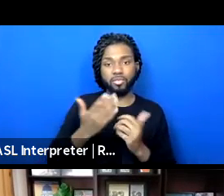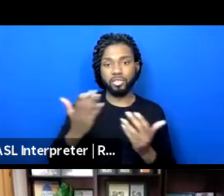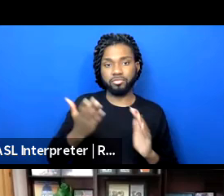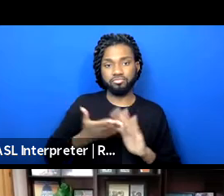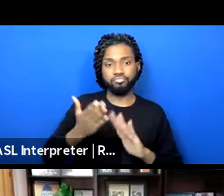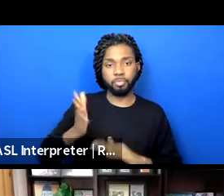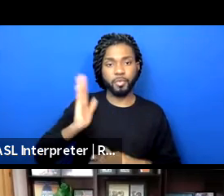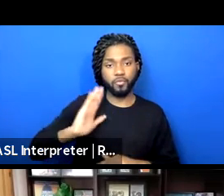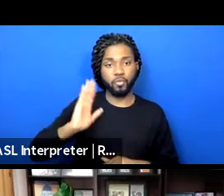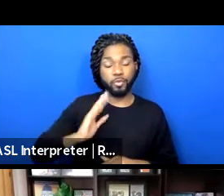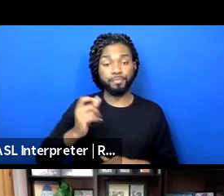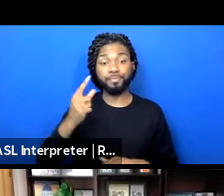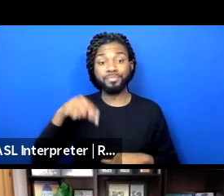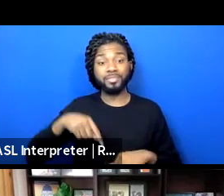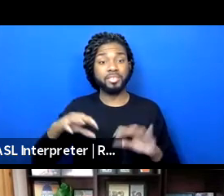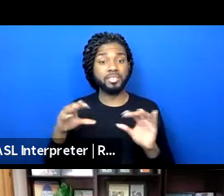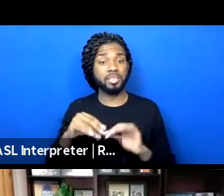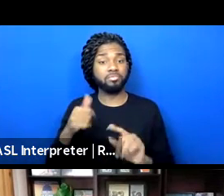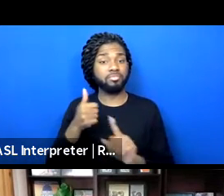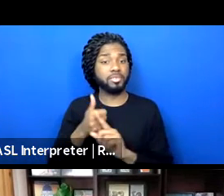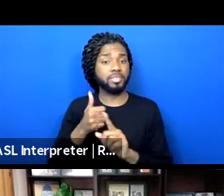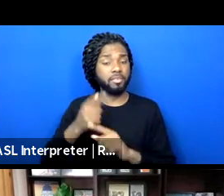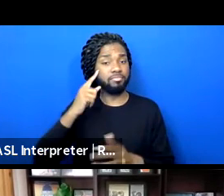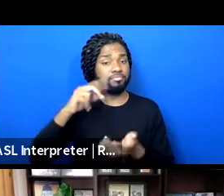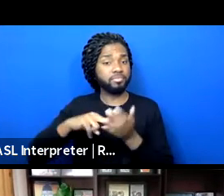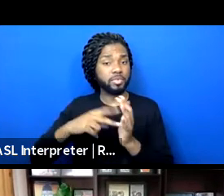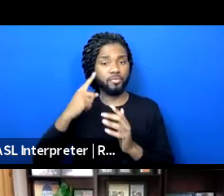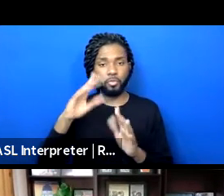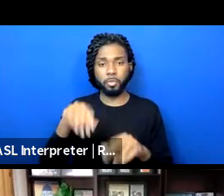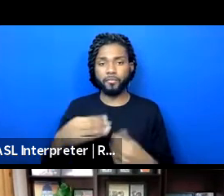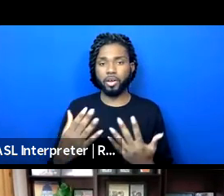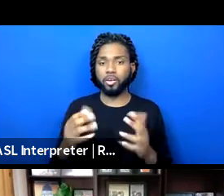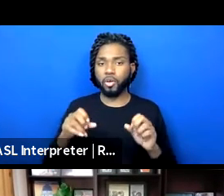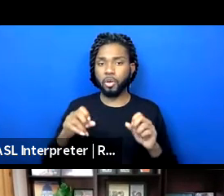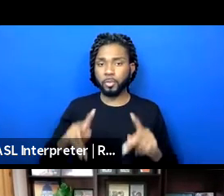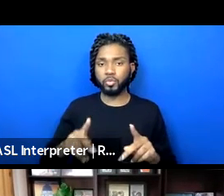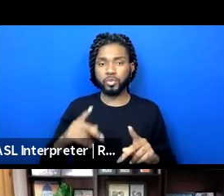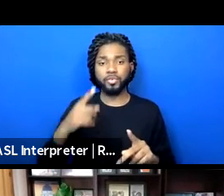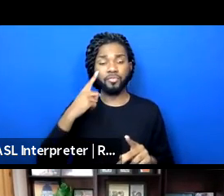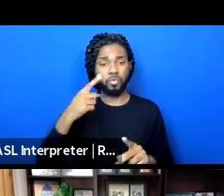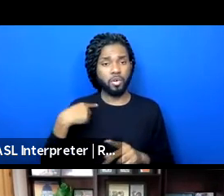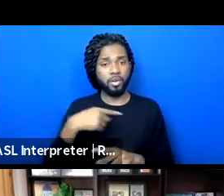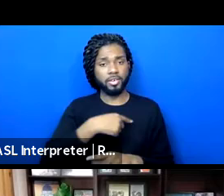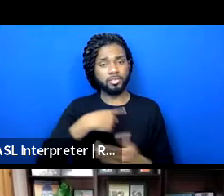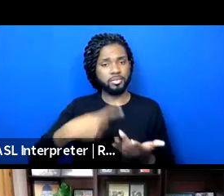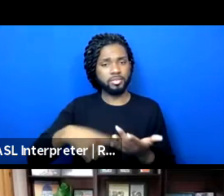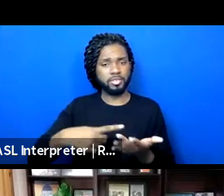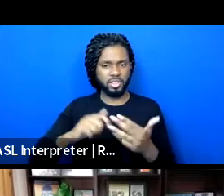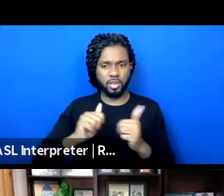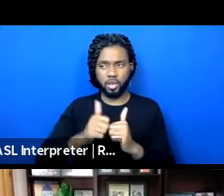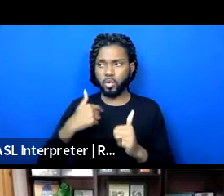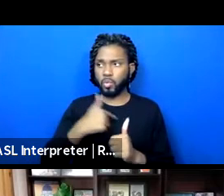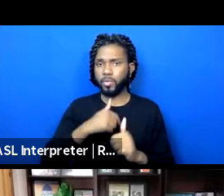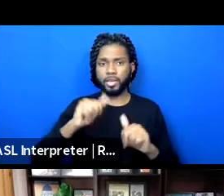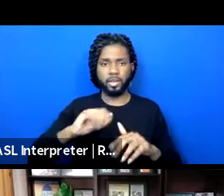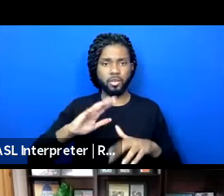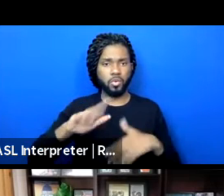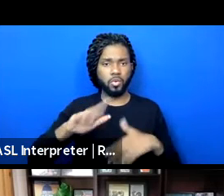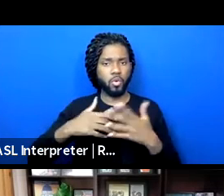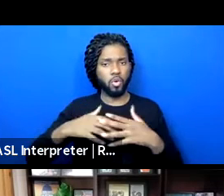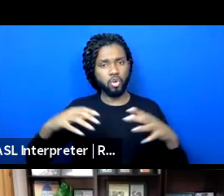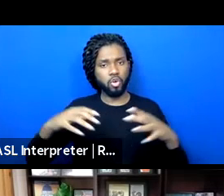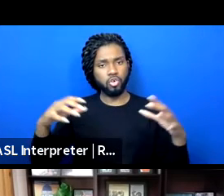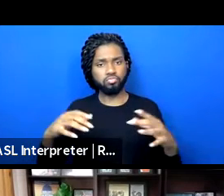This session is meant to provide an opportunity for us to discuss how we can join together